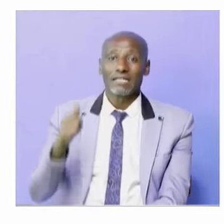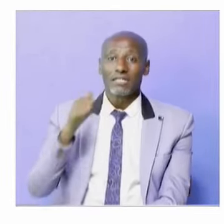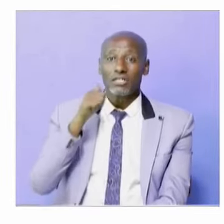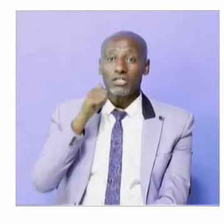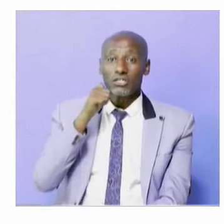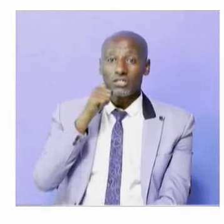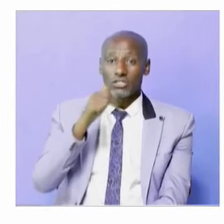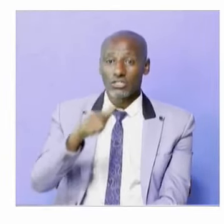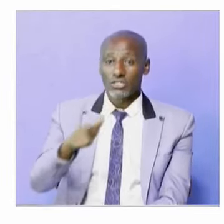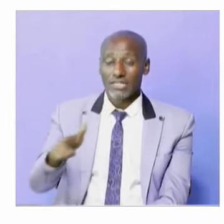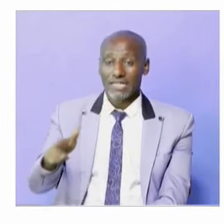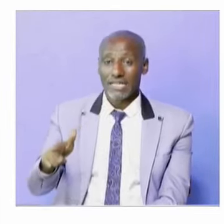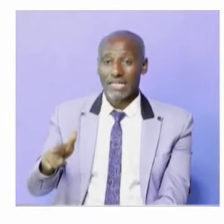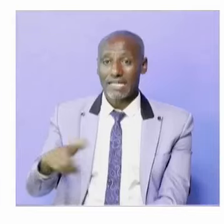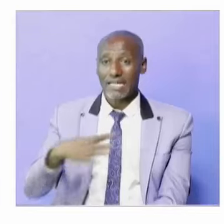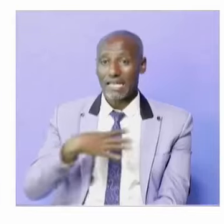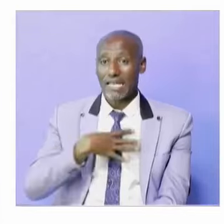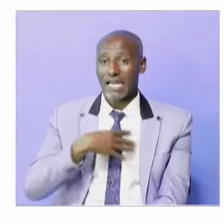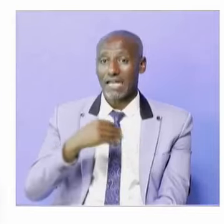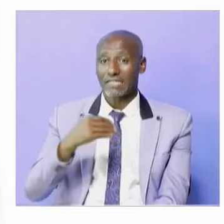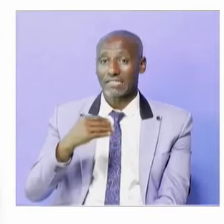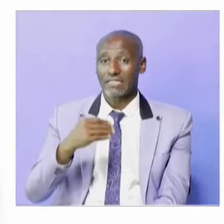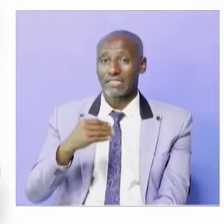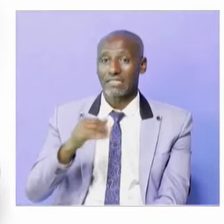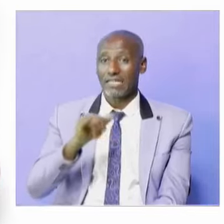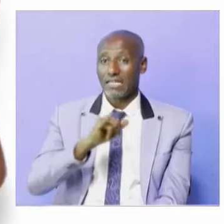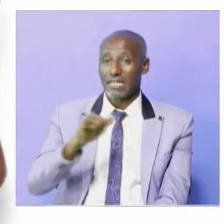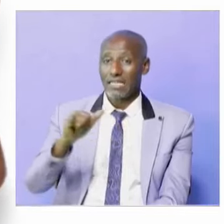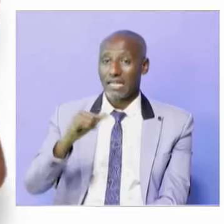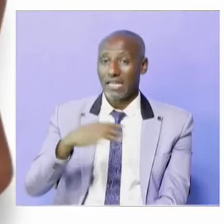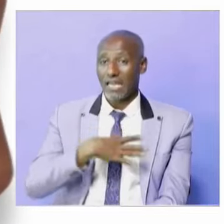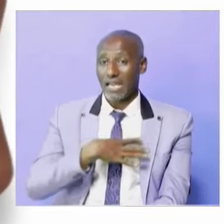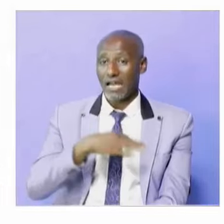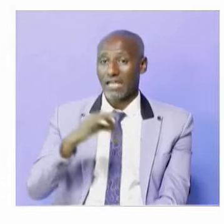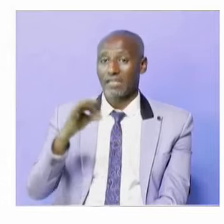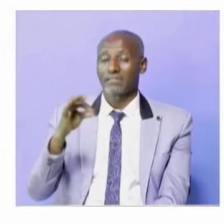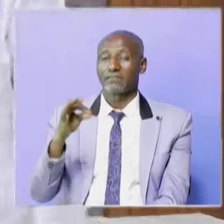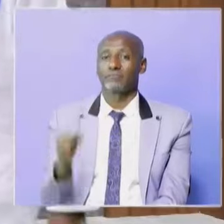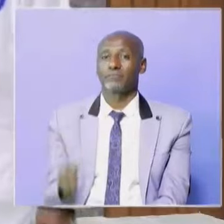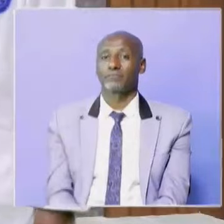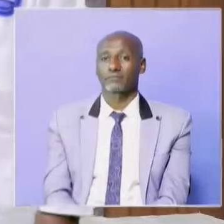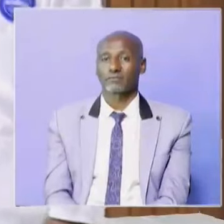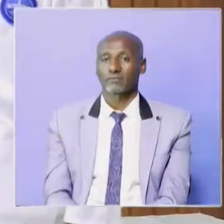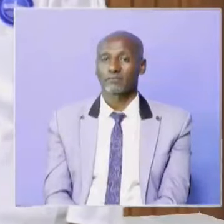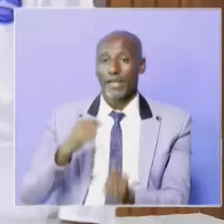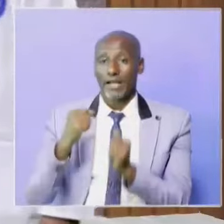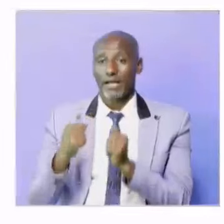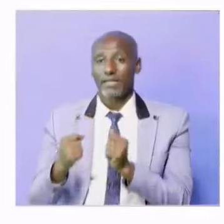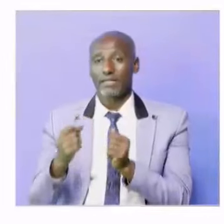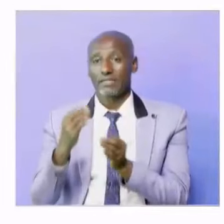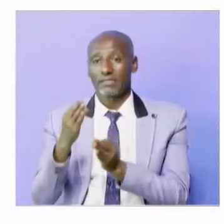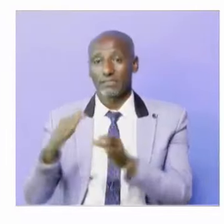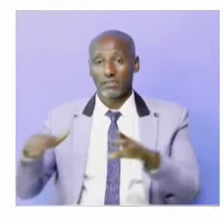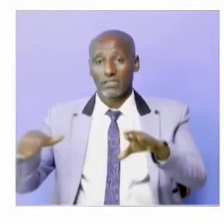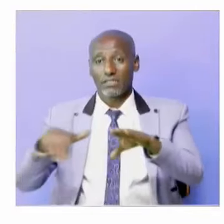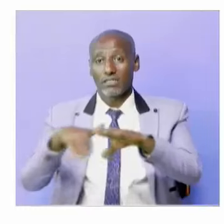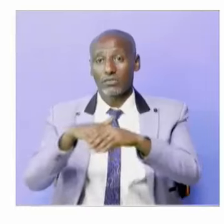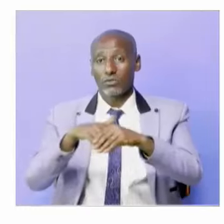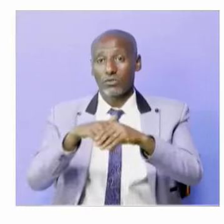She likes, or he likes, they like, can be said. And in such